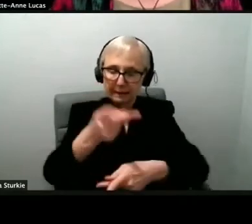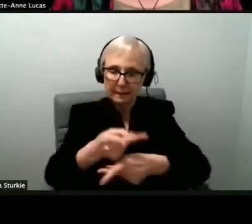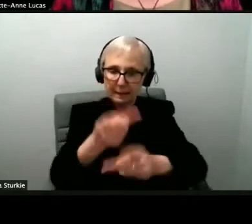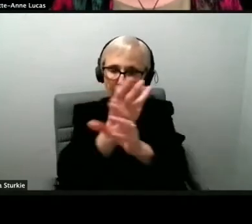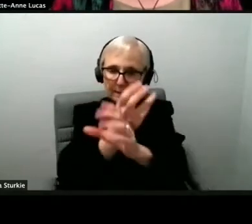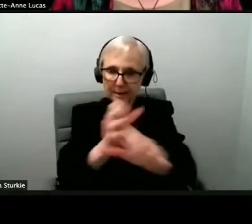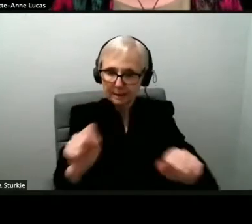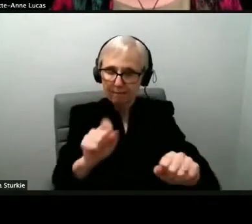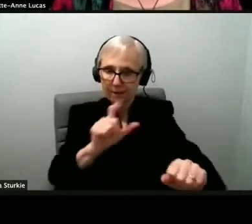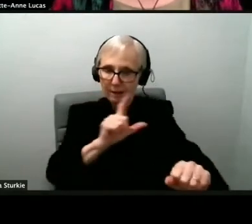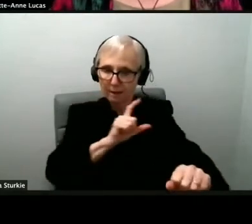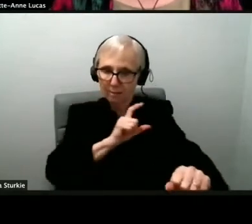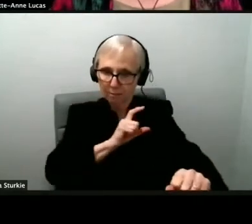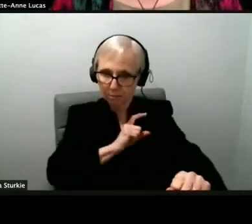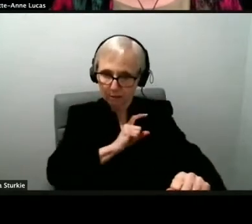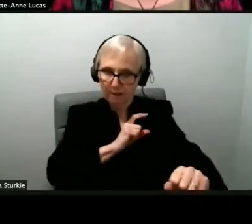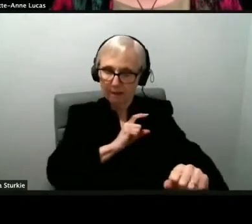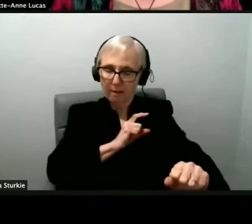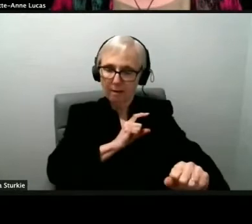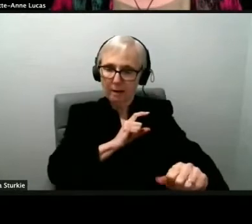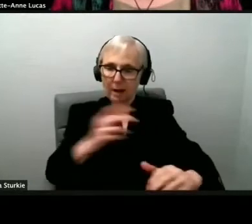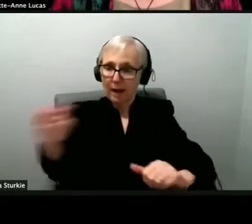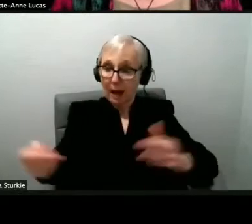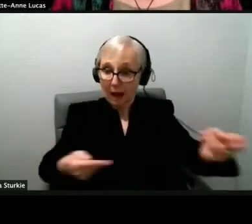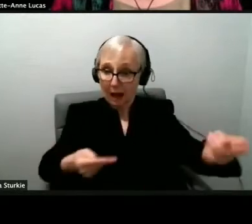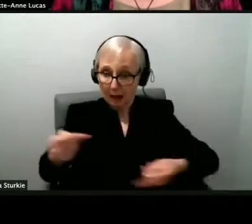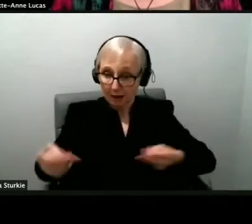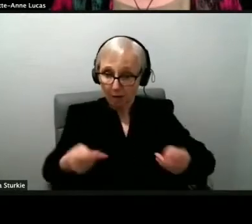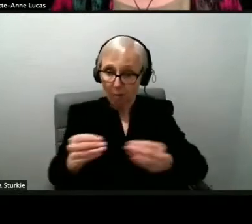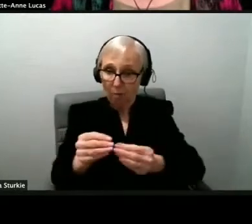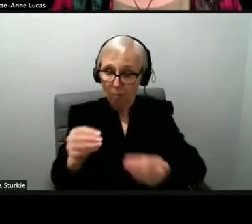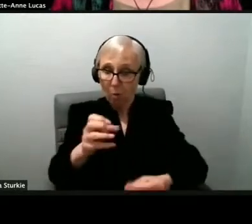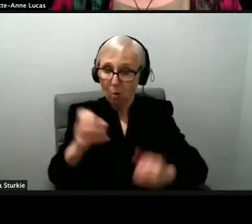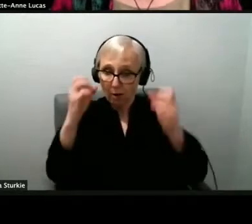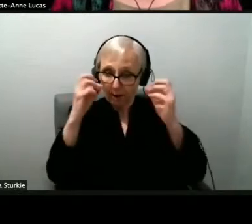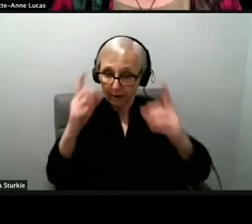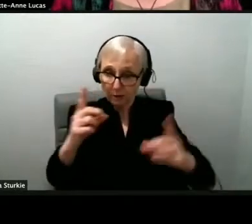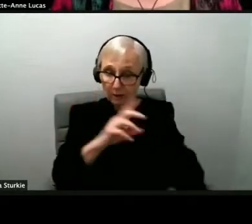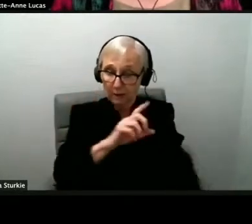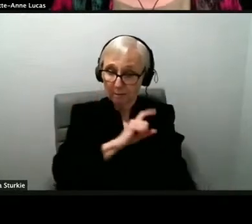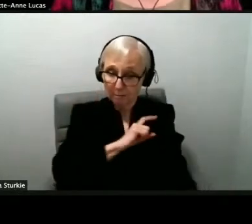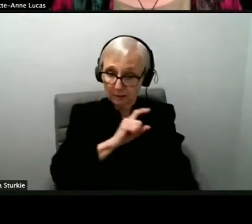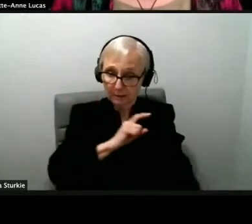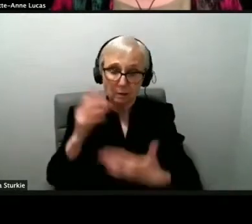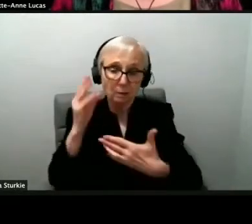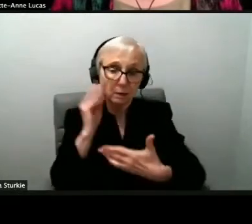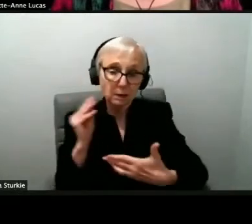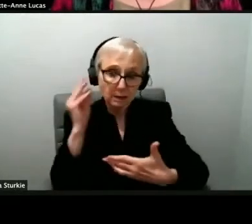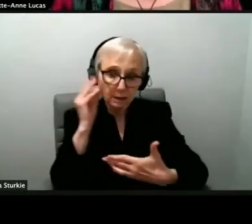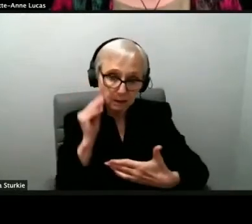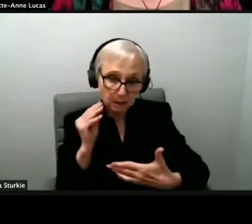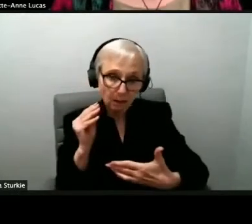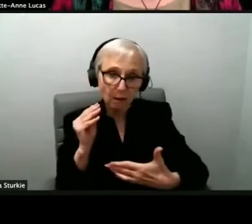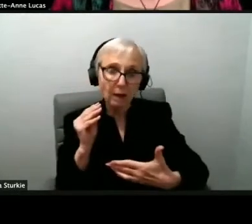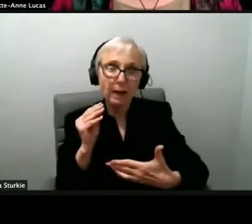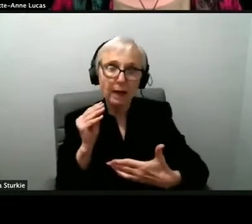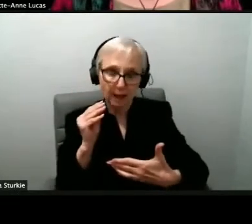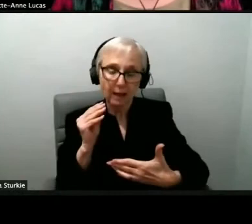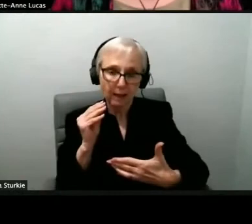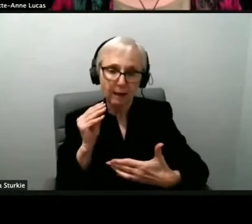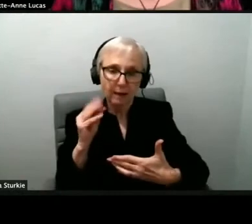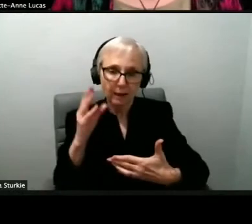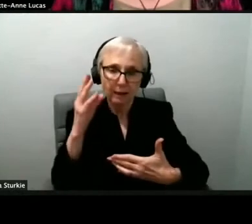keeps cops, gives us the opportunity to hire more cops and hire educated cops that have experience and are